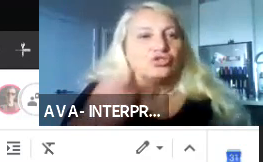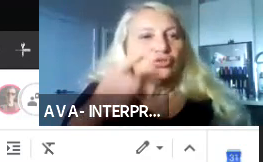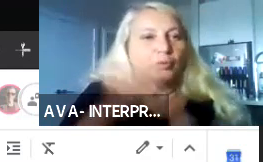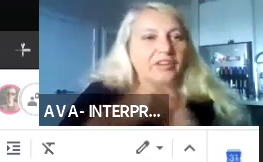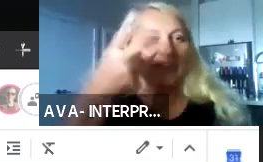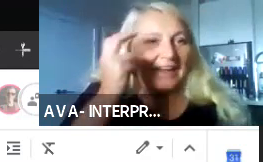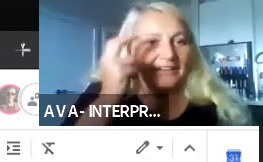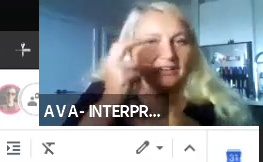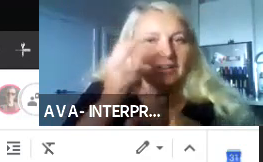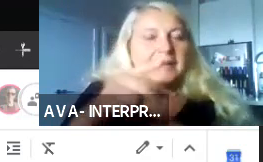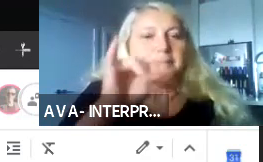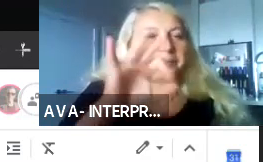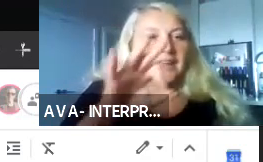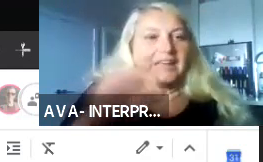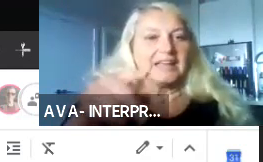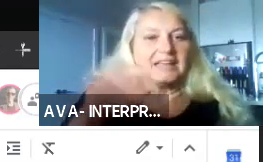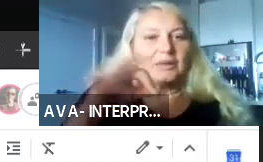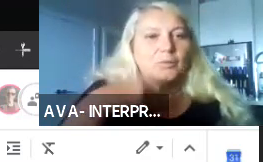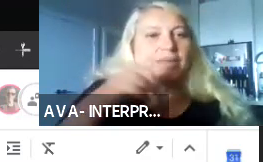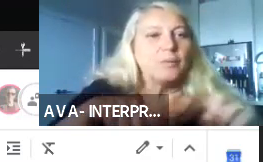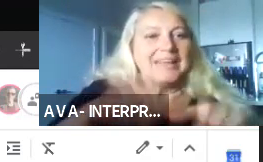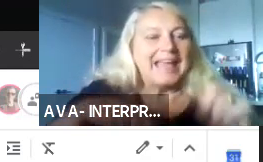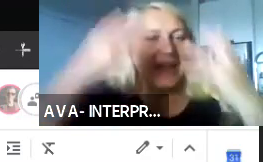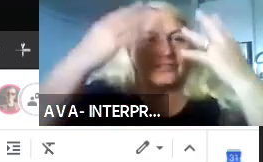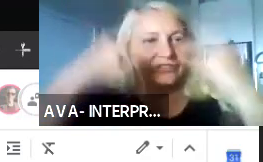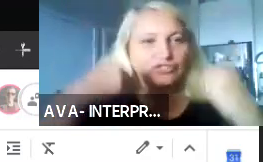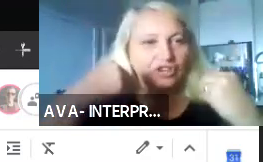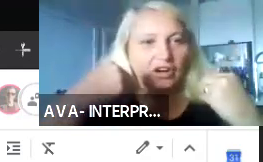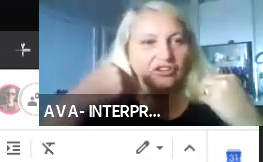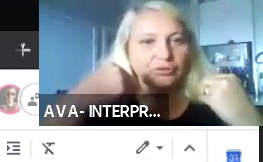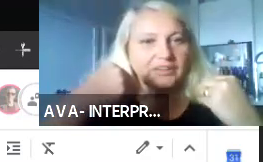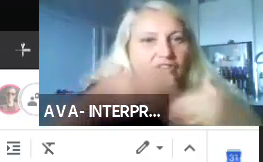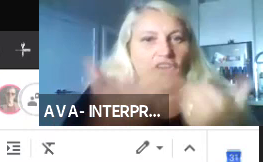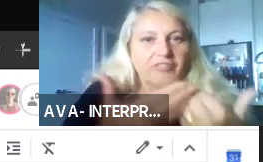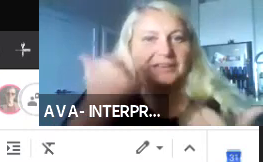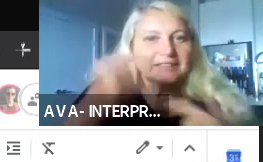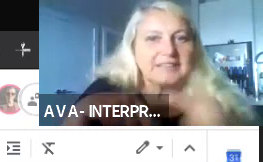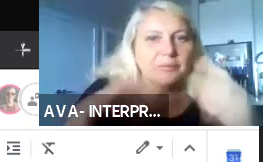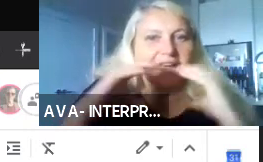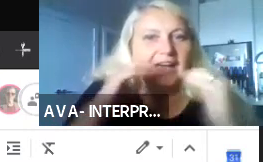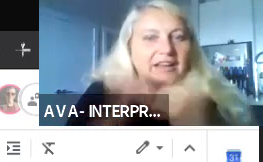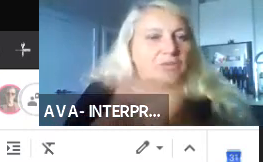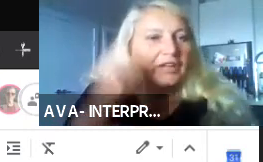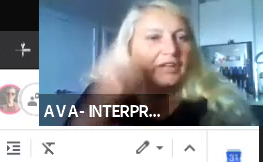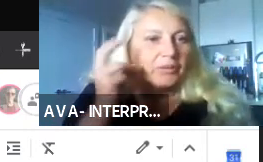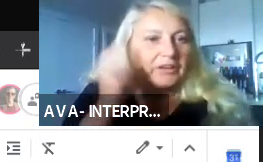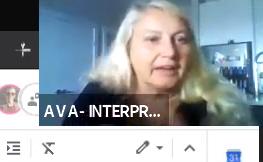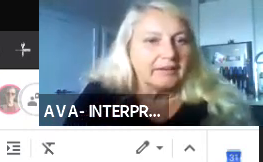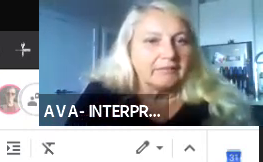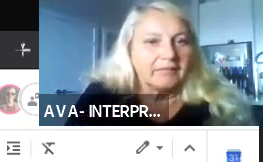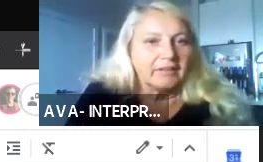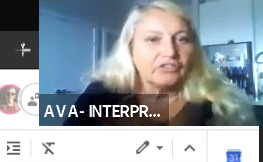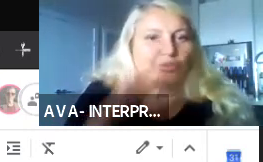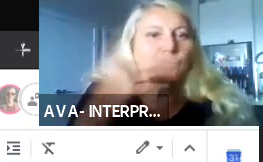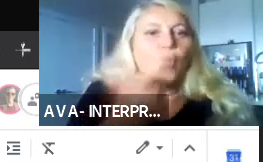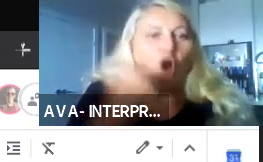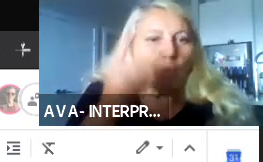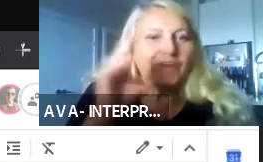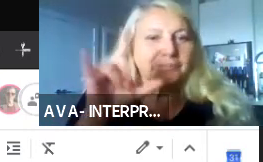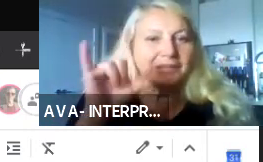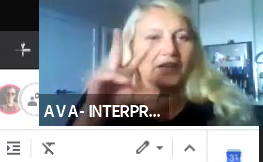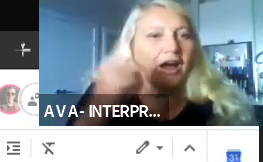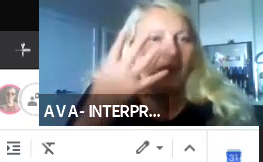Also too, with Landon, we can't shut our screens off because then we can't communicate with Landon. So we